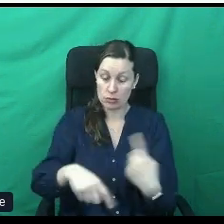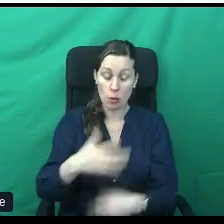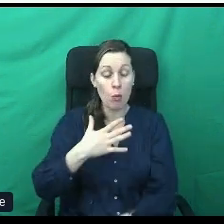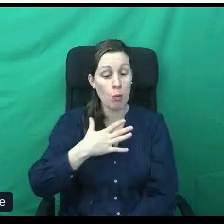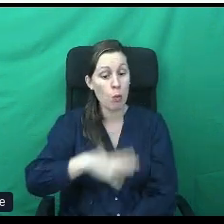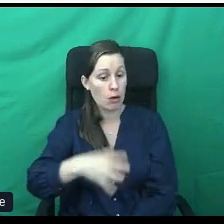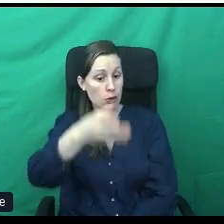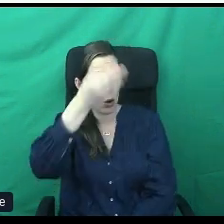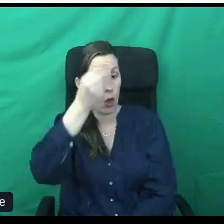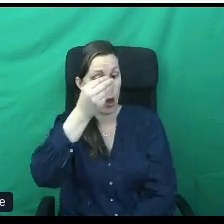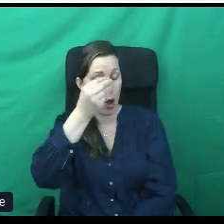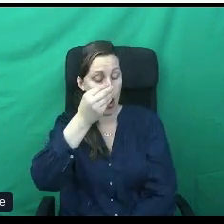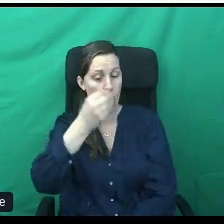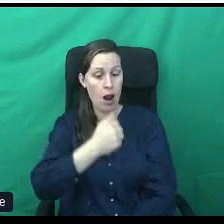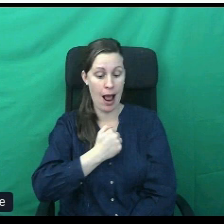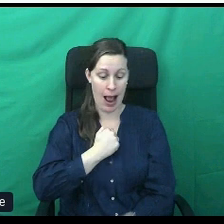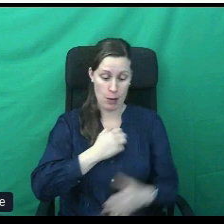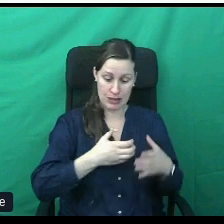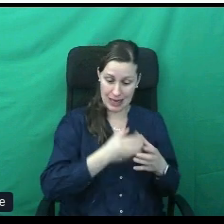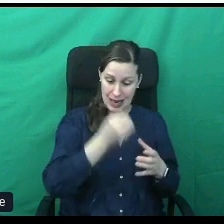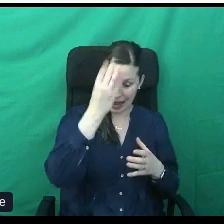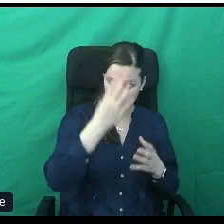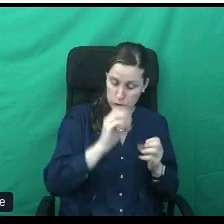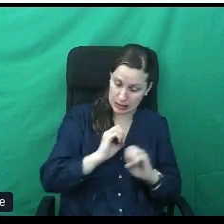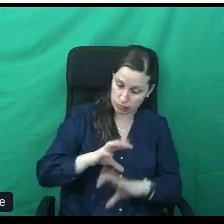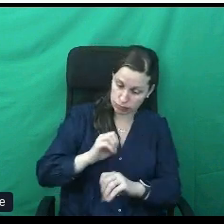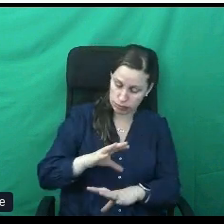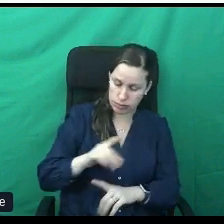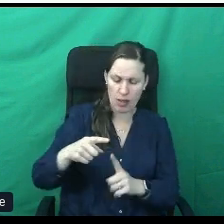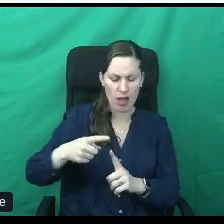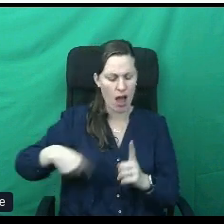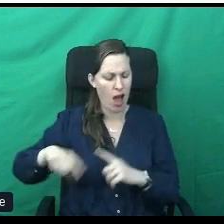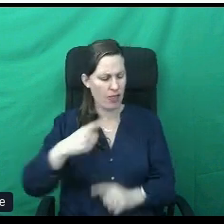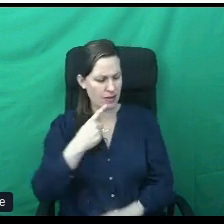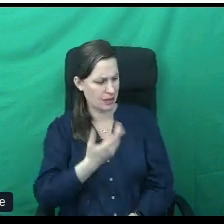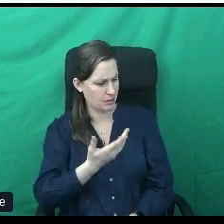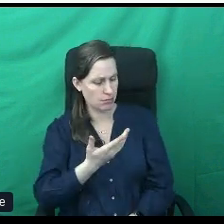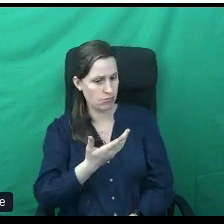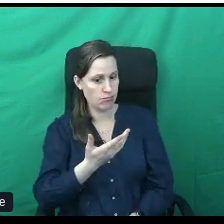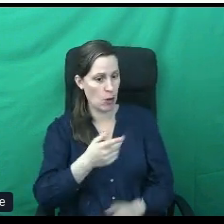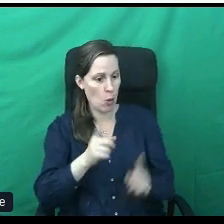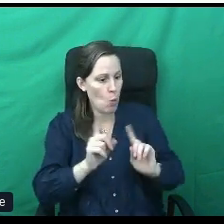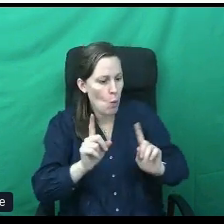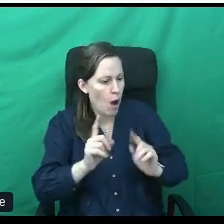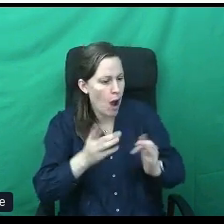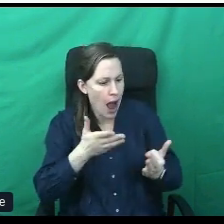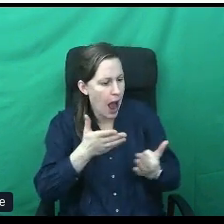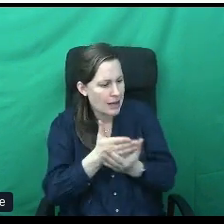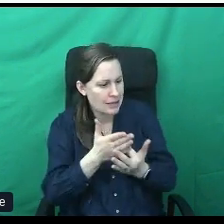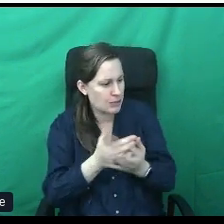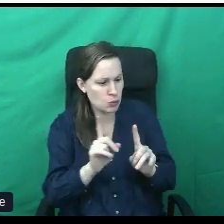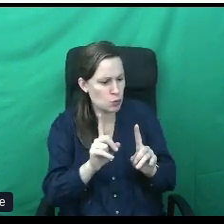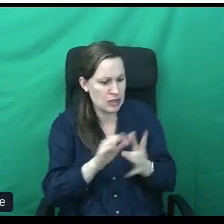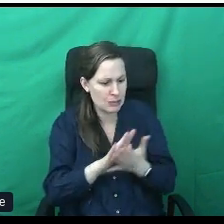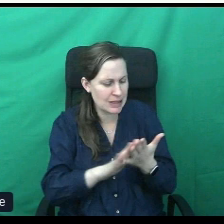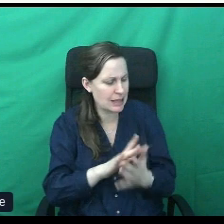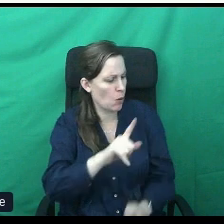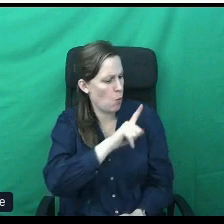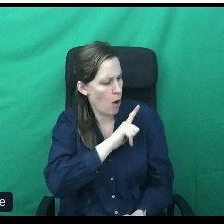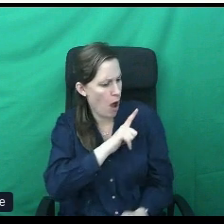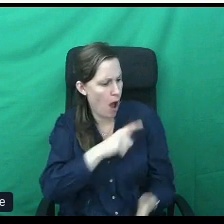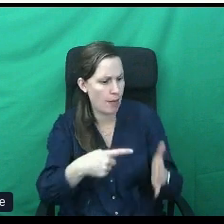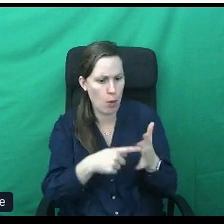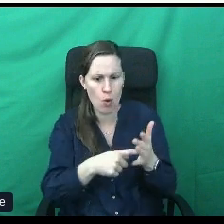take advantage of our team's expertise, and others that were asking us to show them what accessibility was and why it was such an important